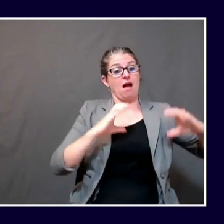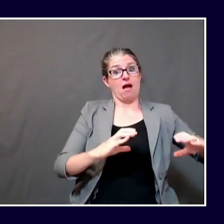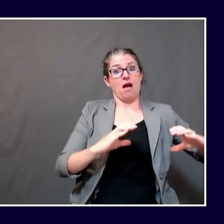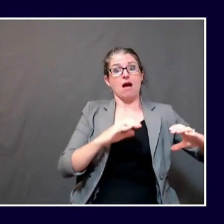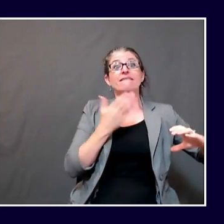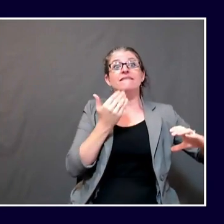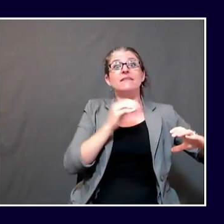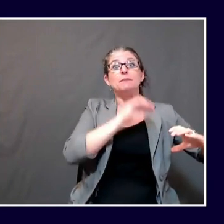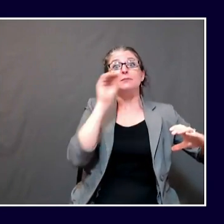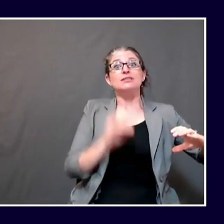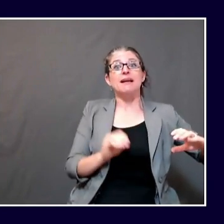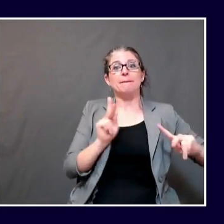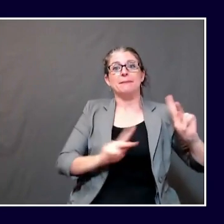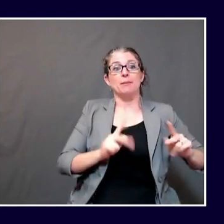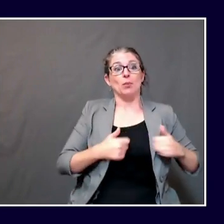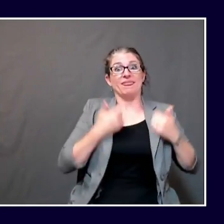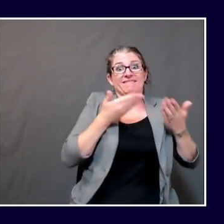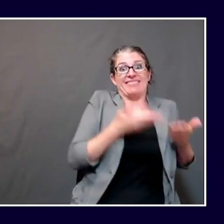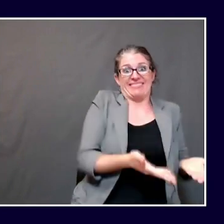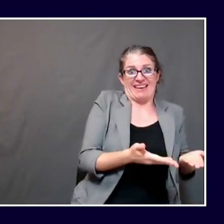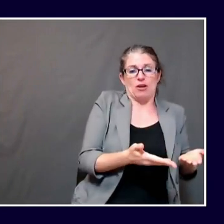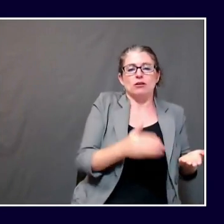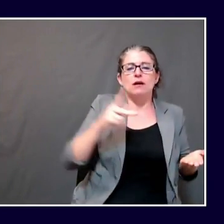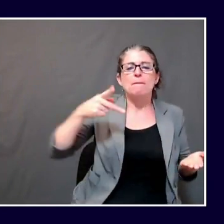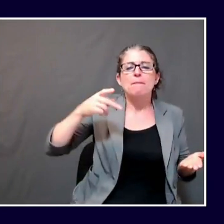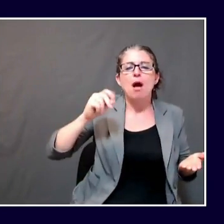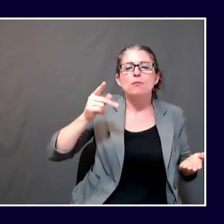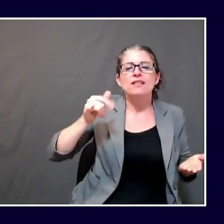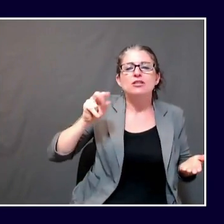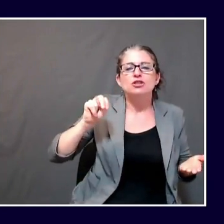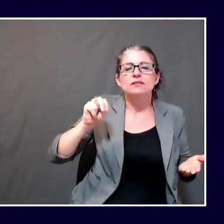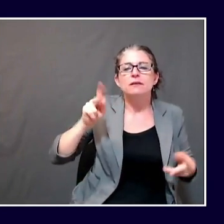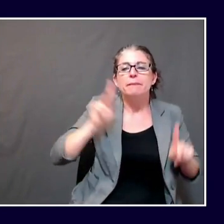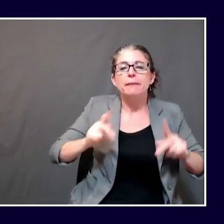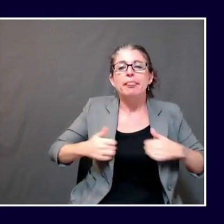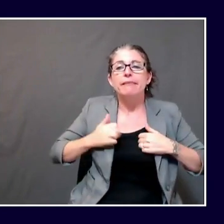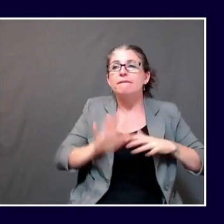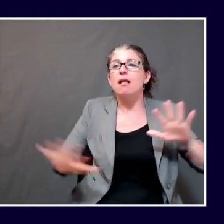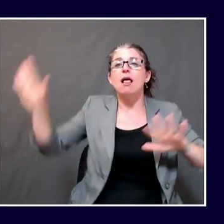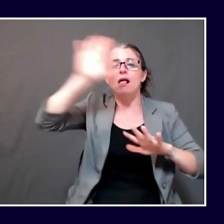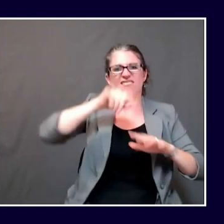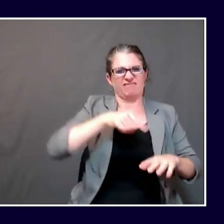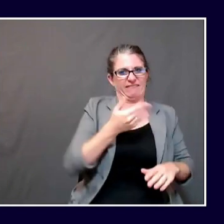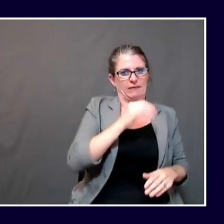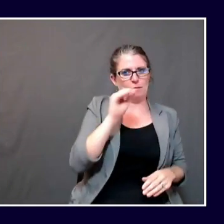all of the open outbreak investigations in which Maine CDC has been engaged.